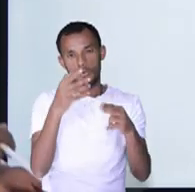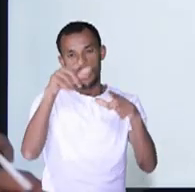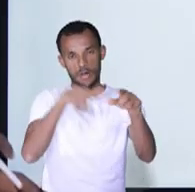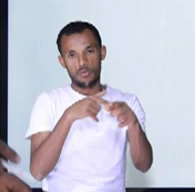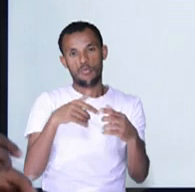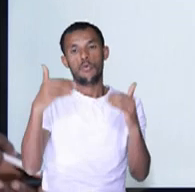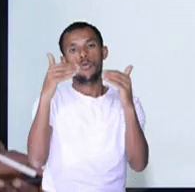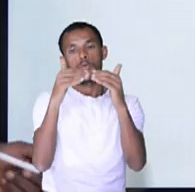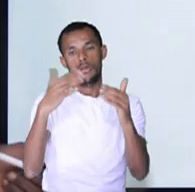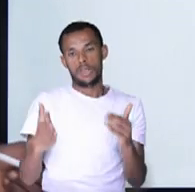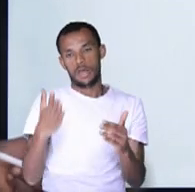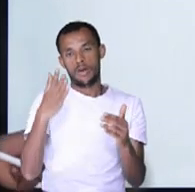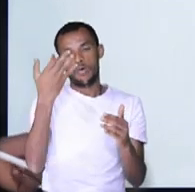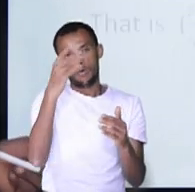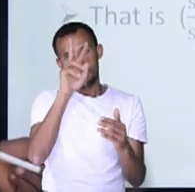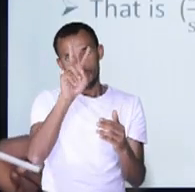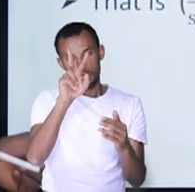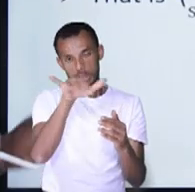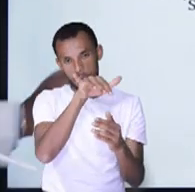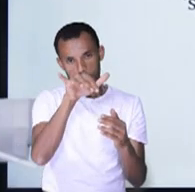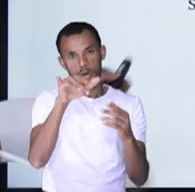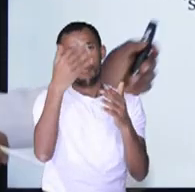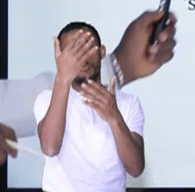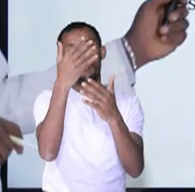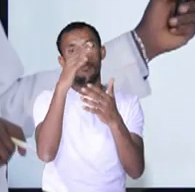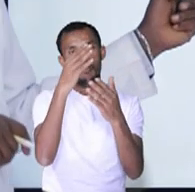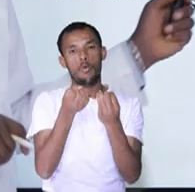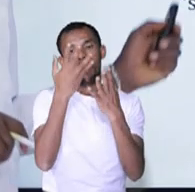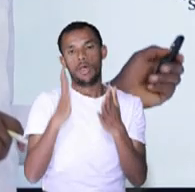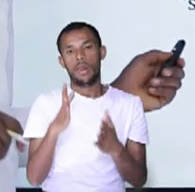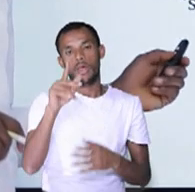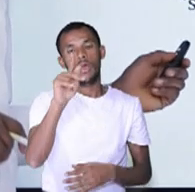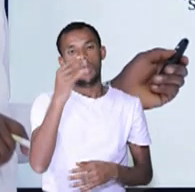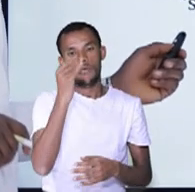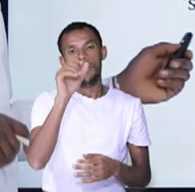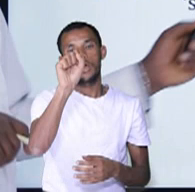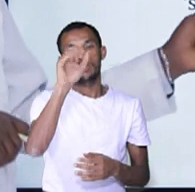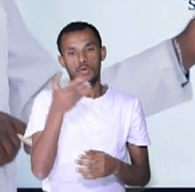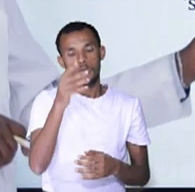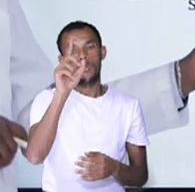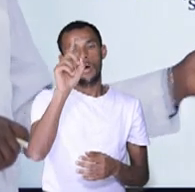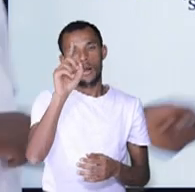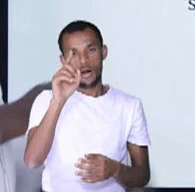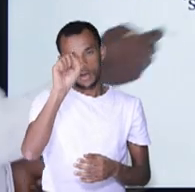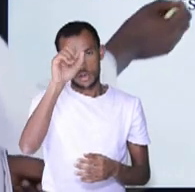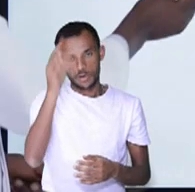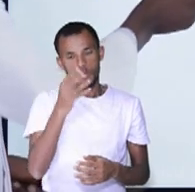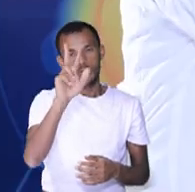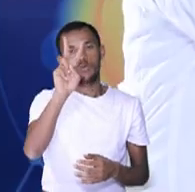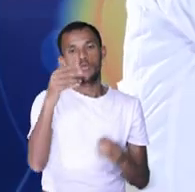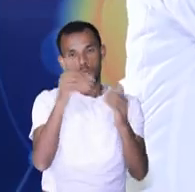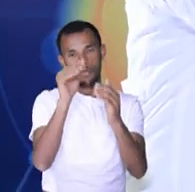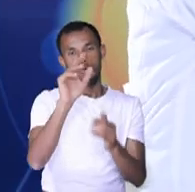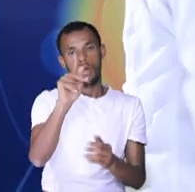a corresponding side of two similar polygons is k, that is, if S1 over S2 equals to k, meaning